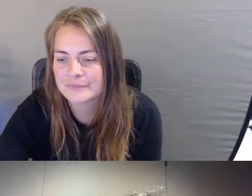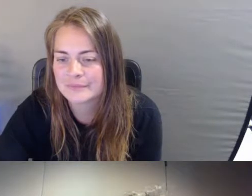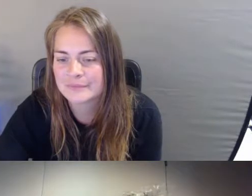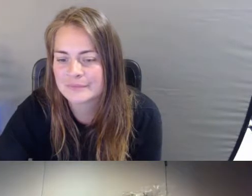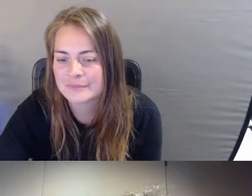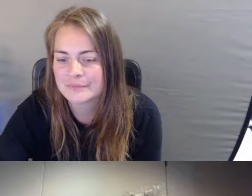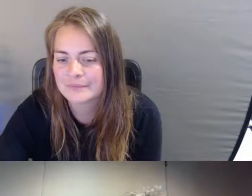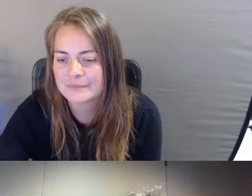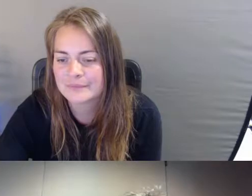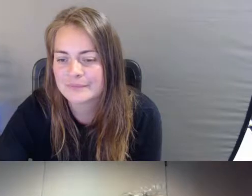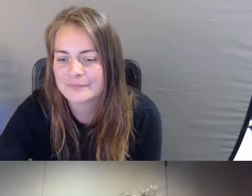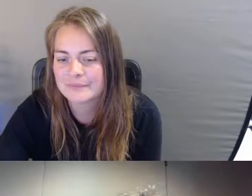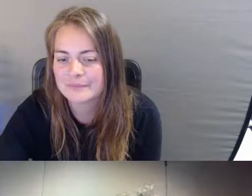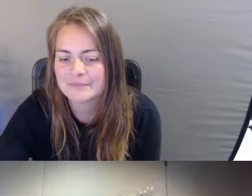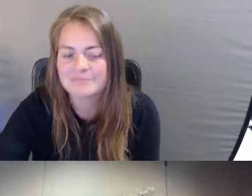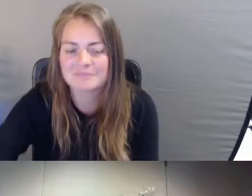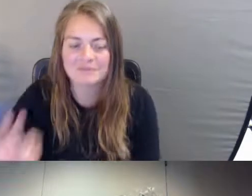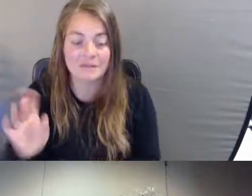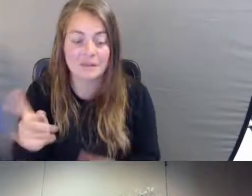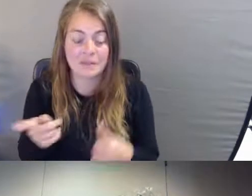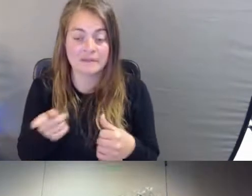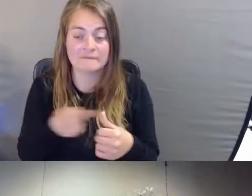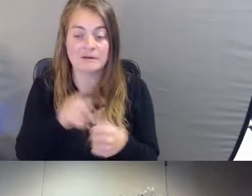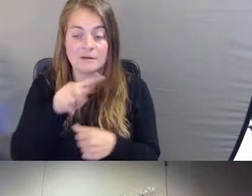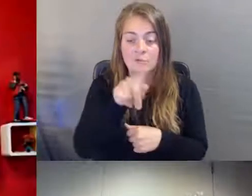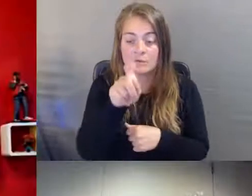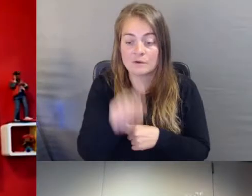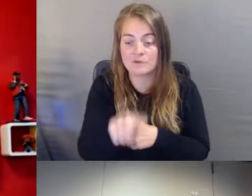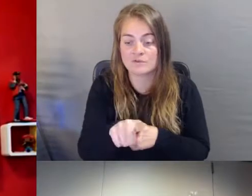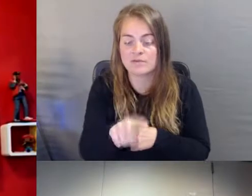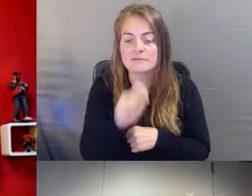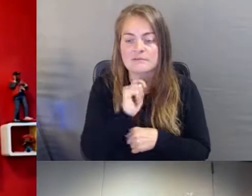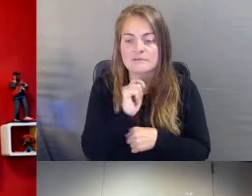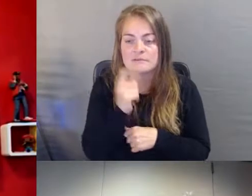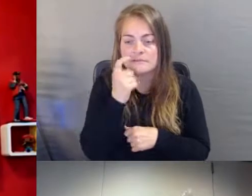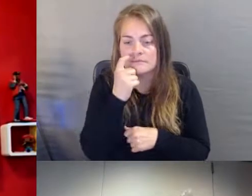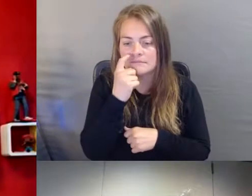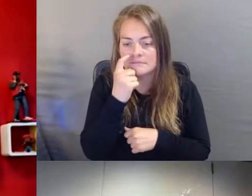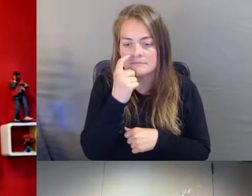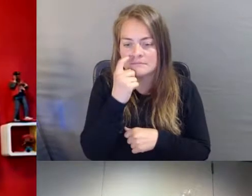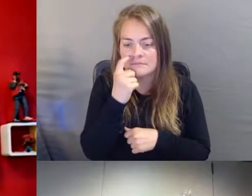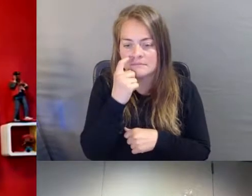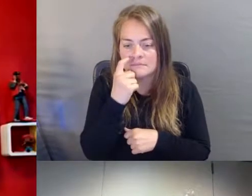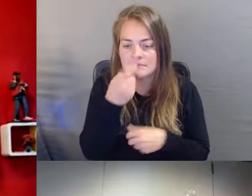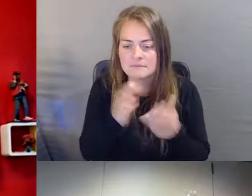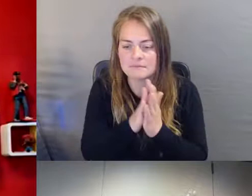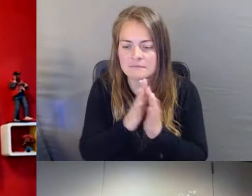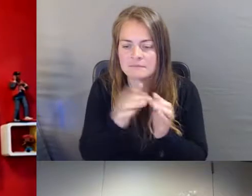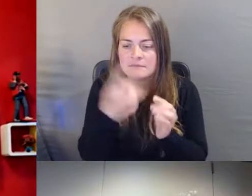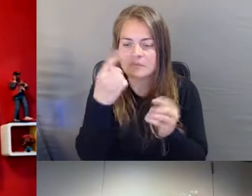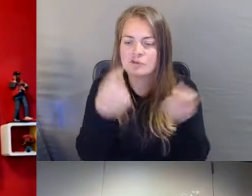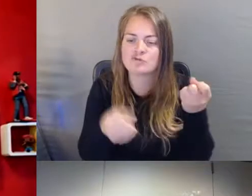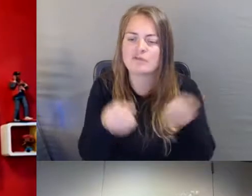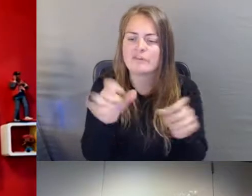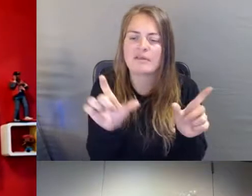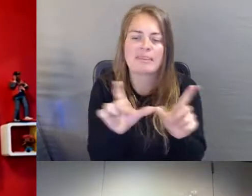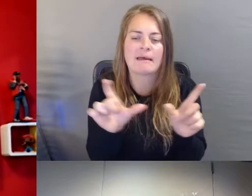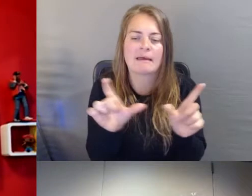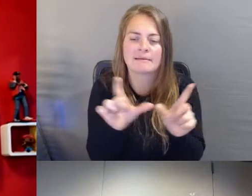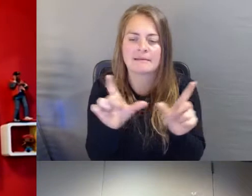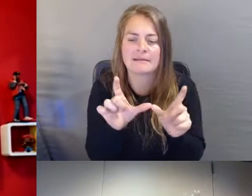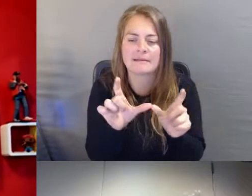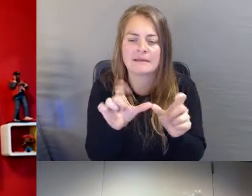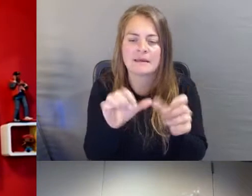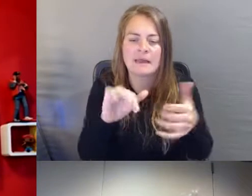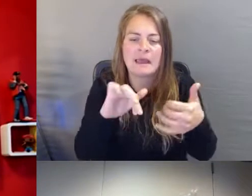Okay, so the first one I see from Oana. She asked for driver's licenses. How would you handle